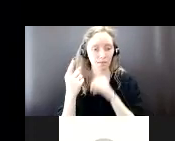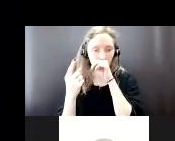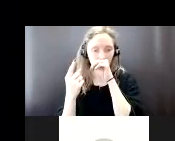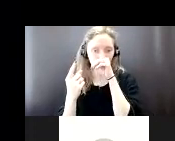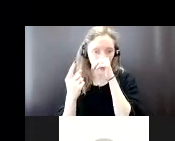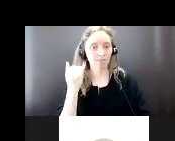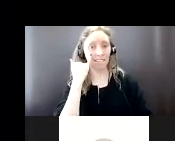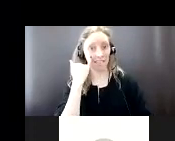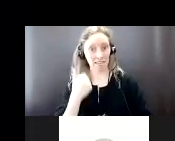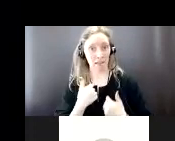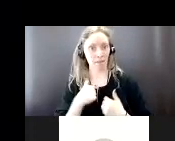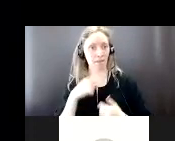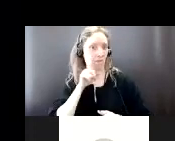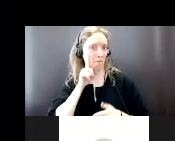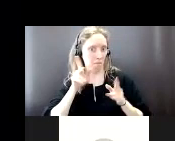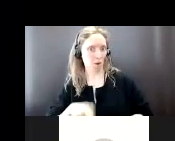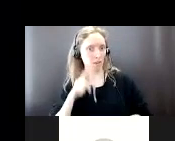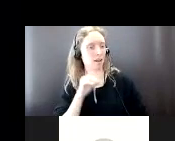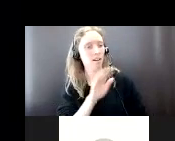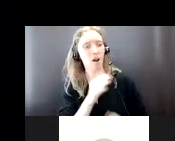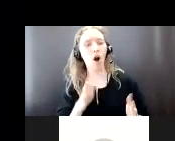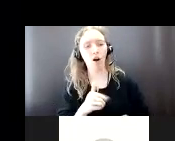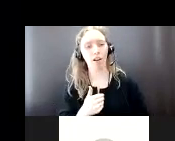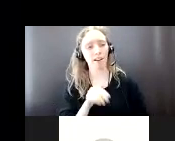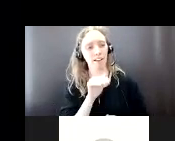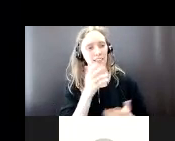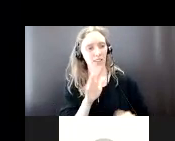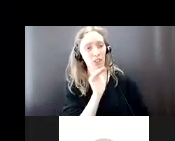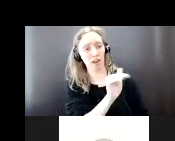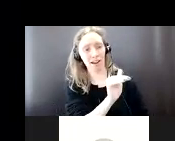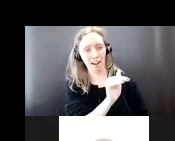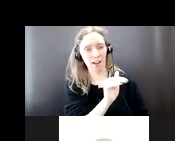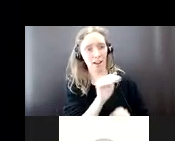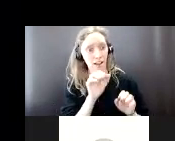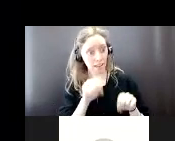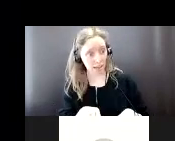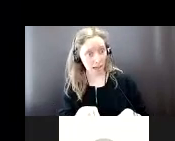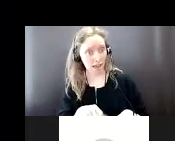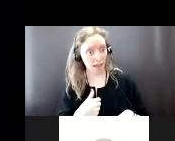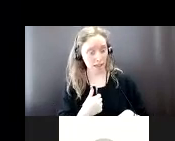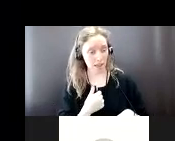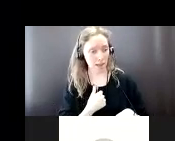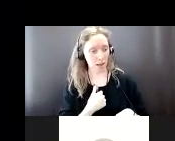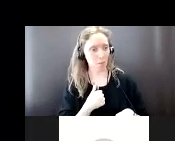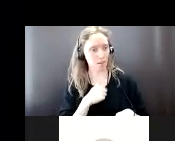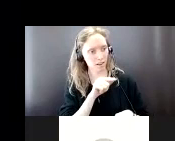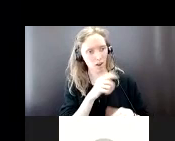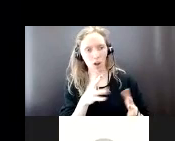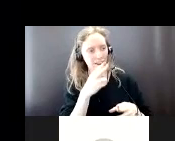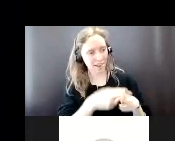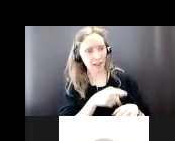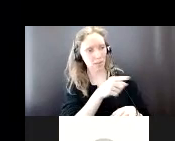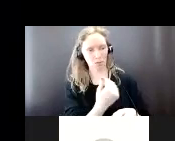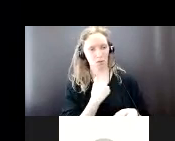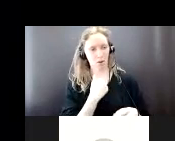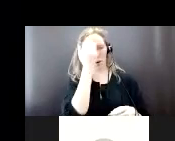names and I have your contact information. I can't come back and defraud you a second time, but I can reach out to my fellow